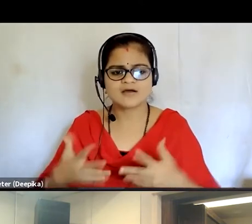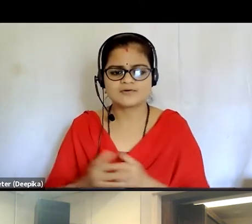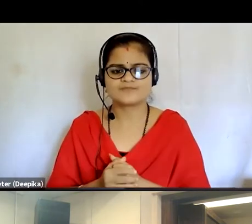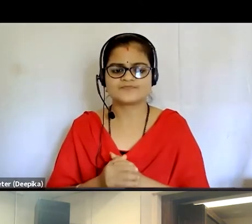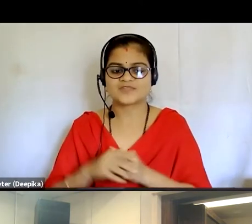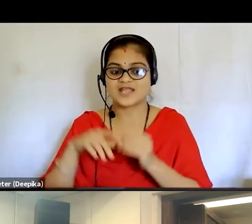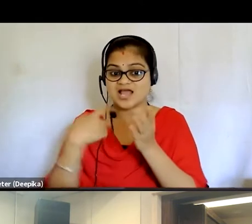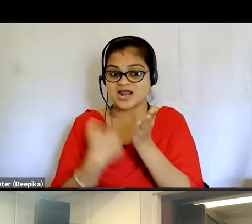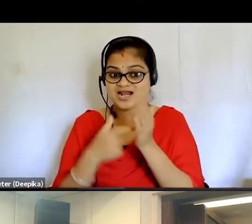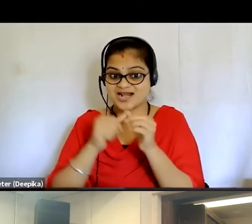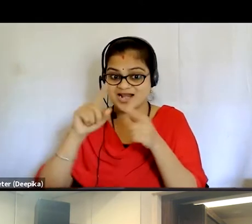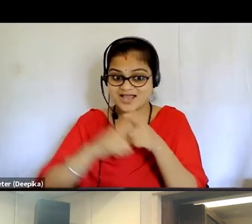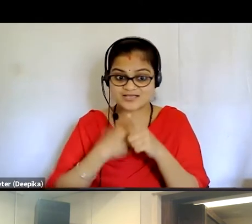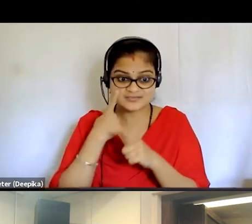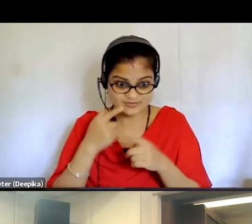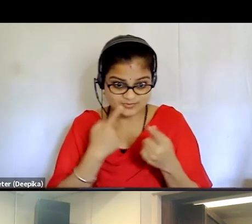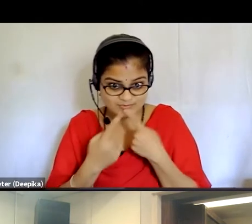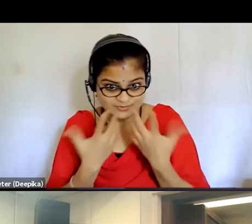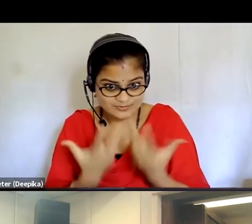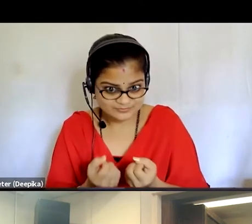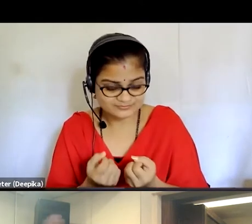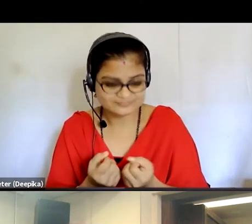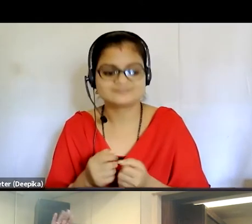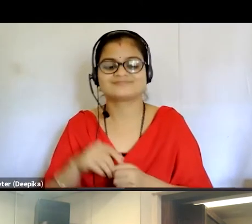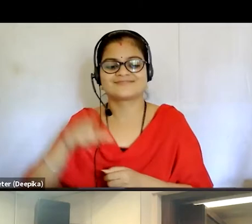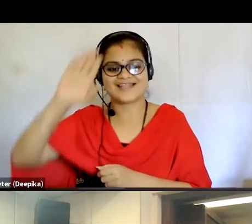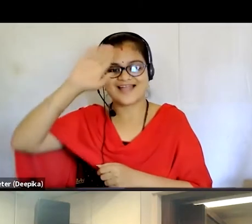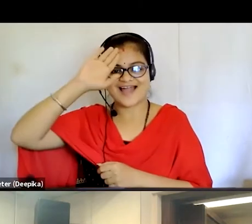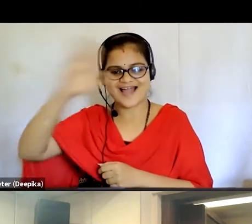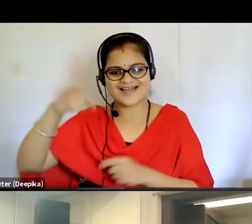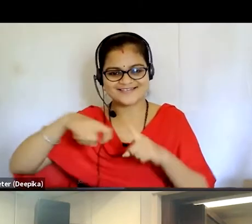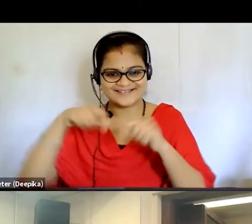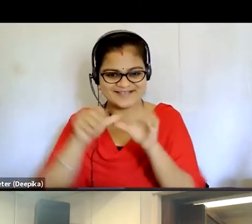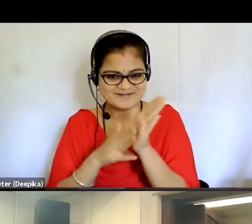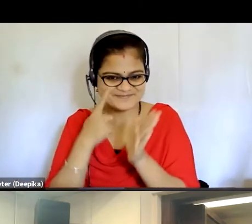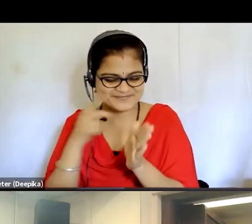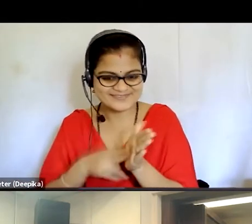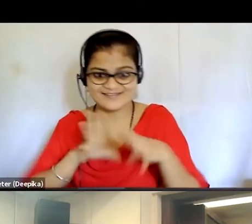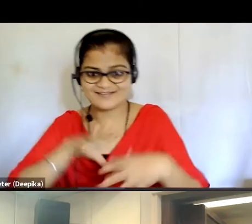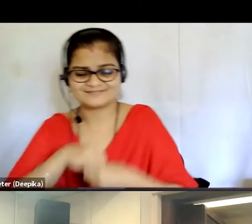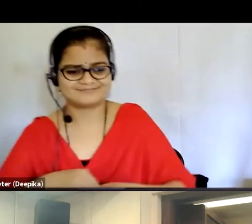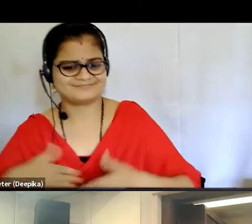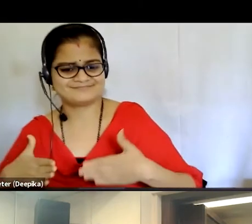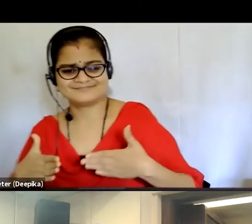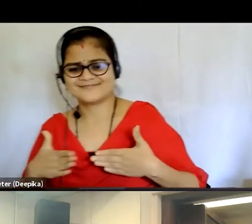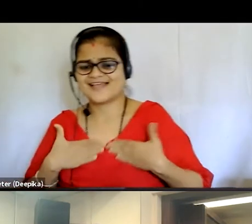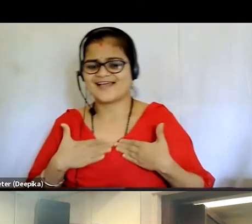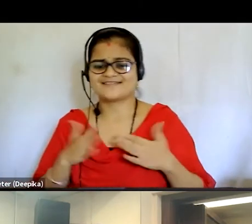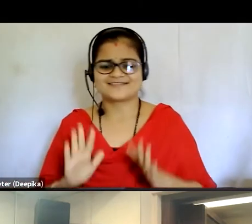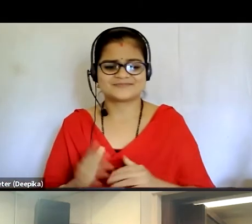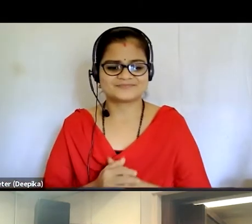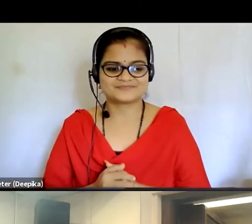want to talk about that? Hi, Kamini. Great to be here. Good to have you. Along